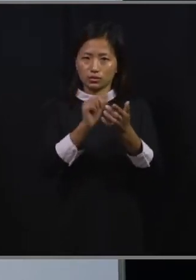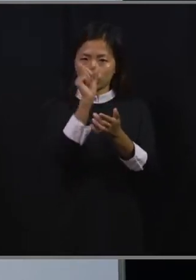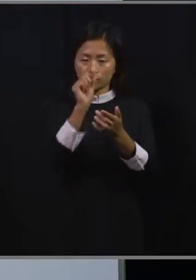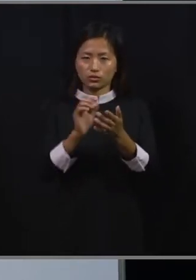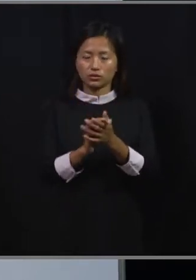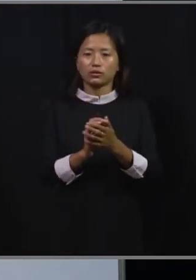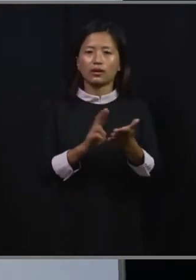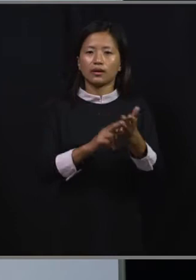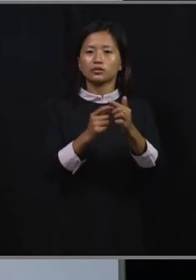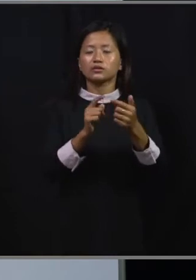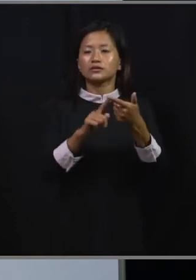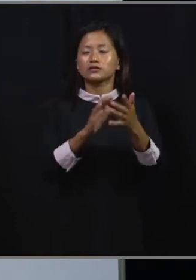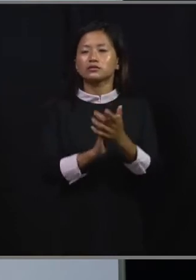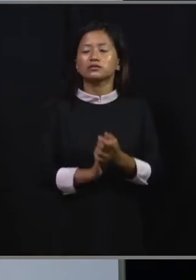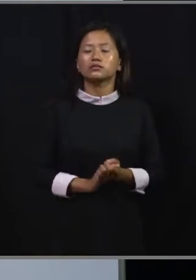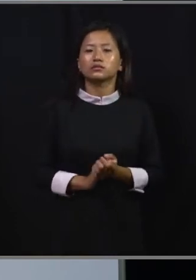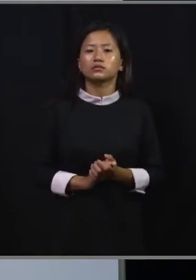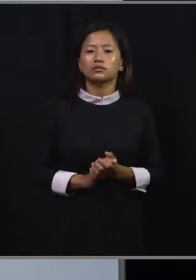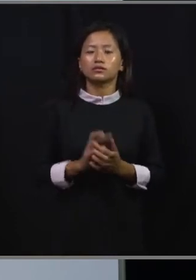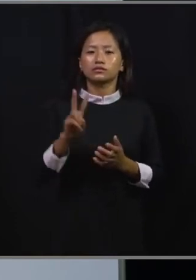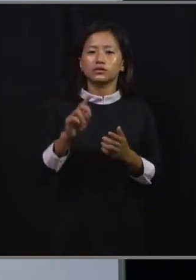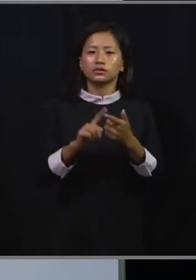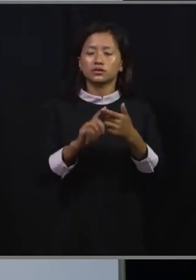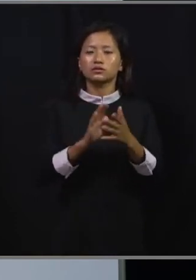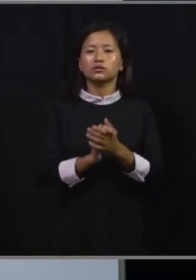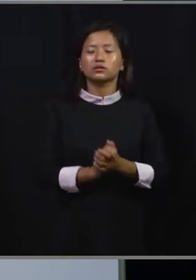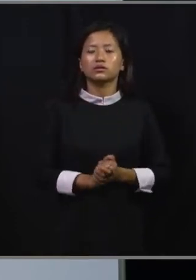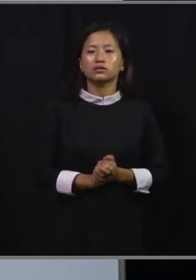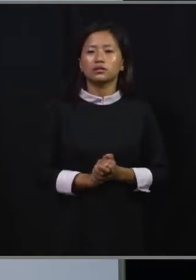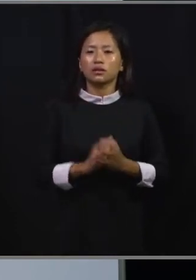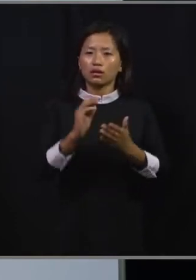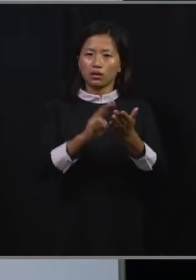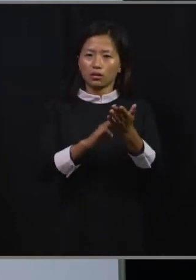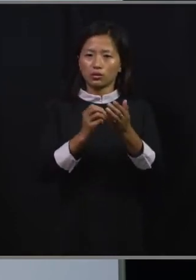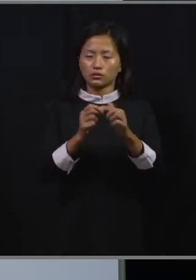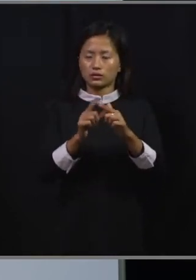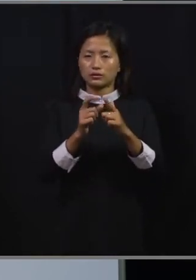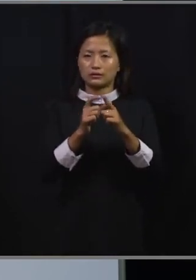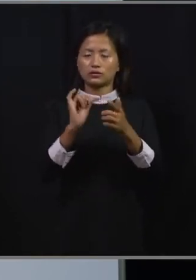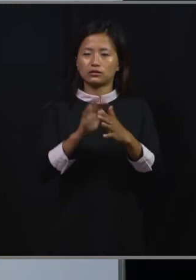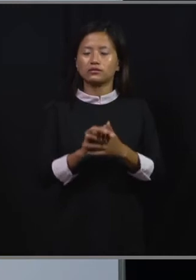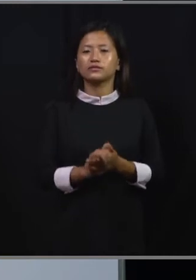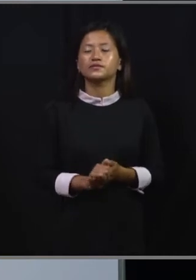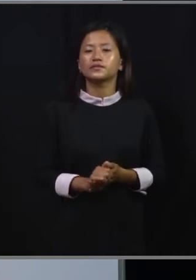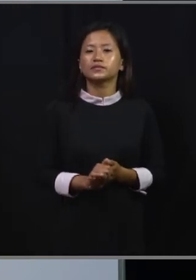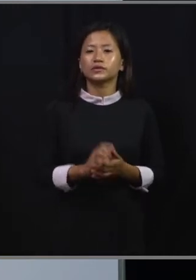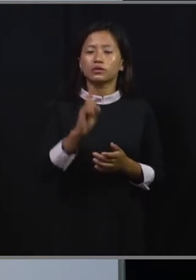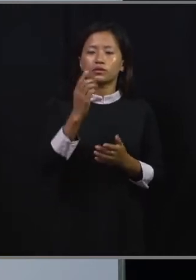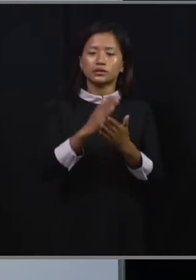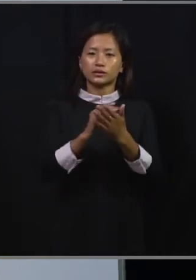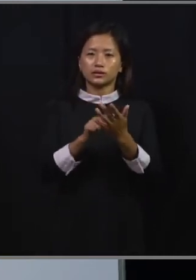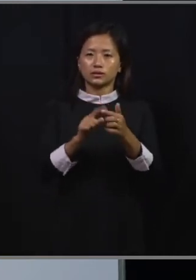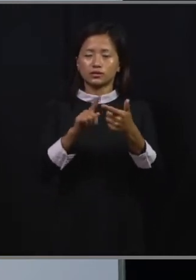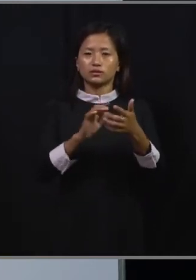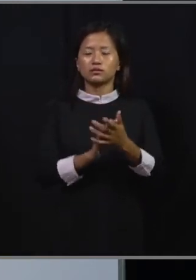equal. So here I can write VE, I'll just modifying little bit. Okay, VE into 1 by UE. If